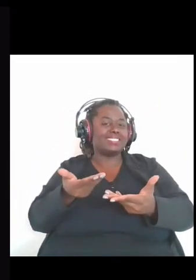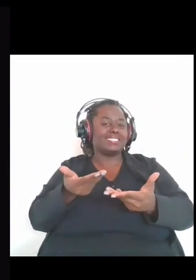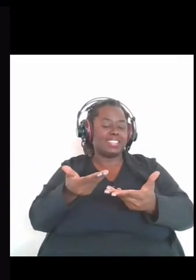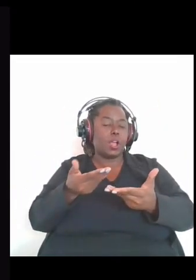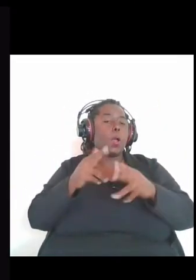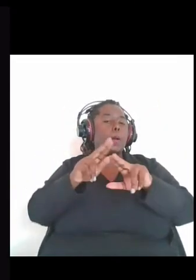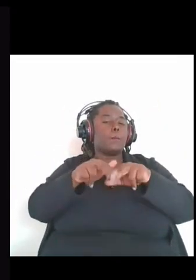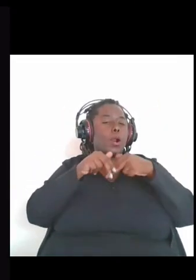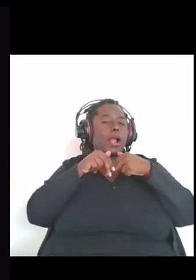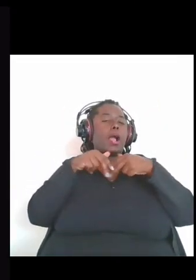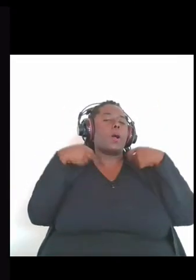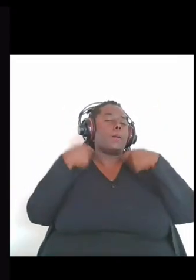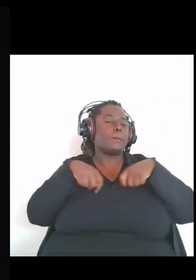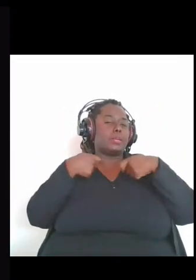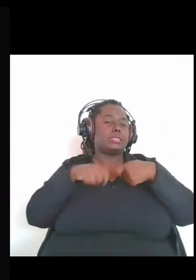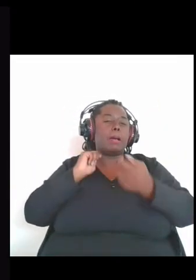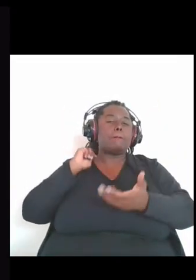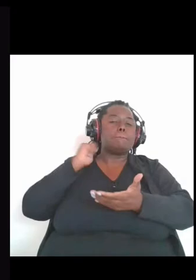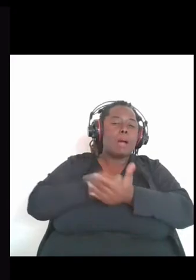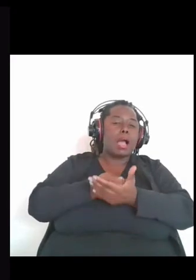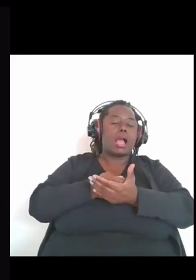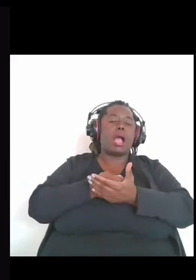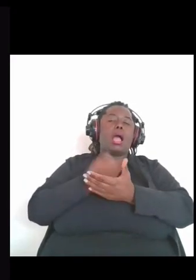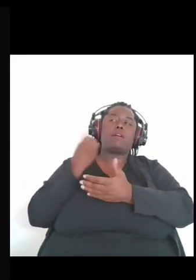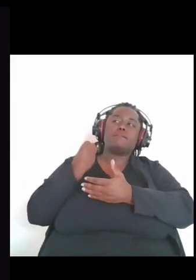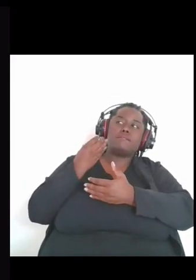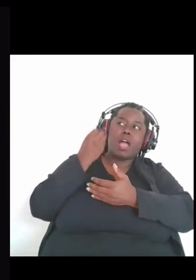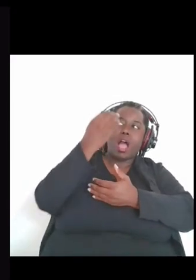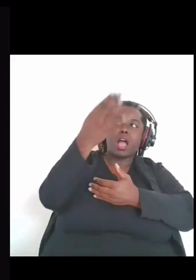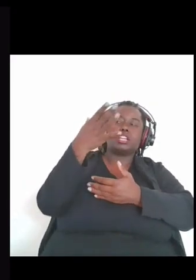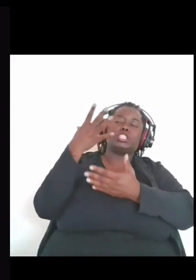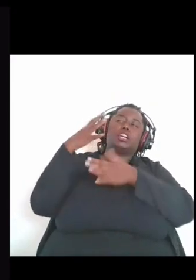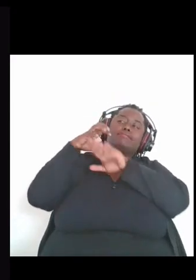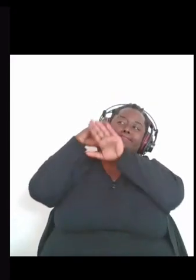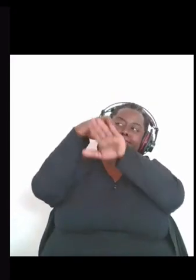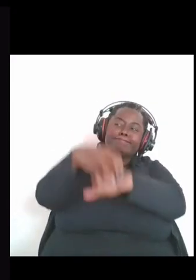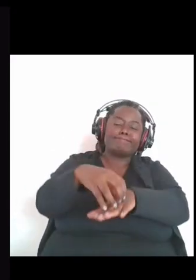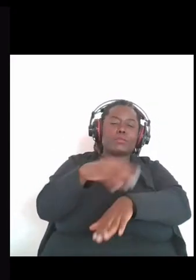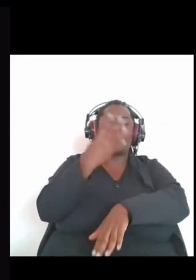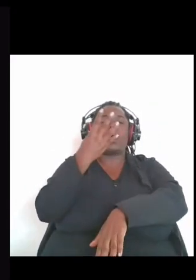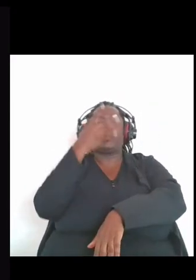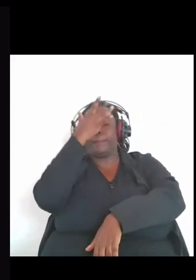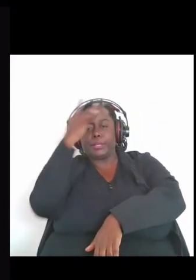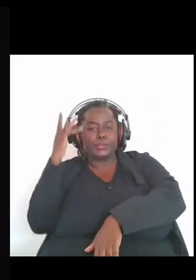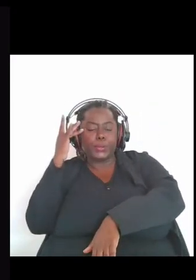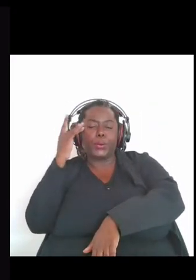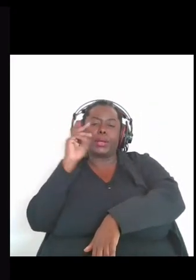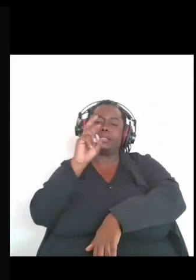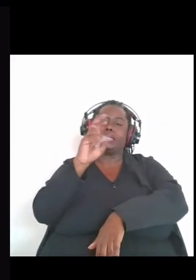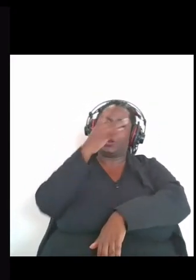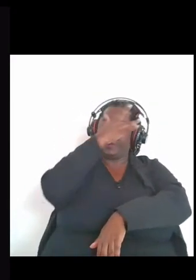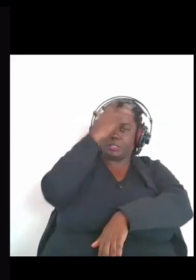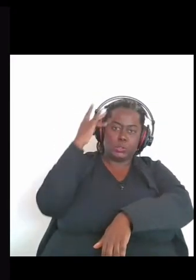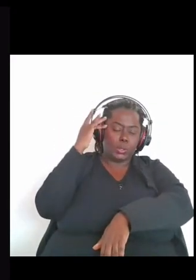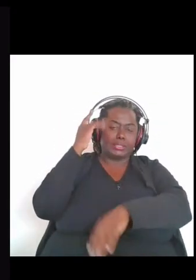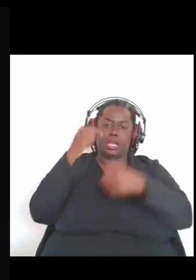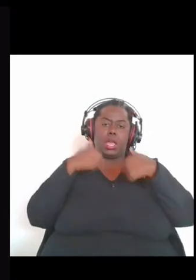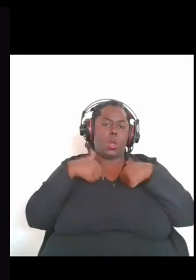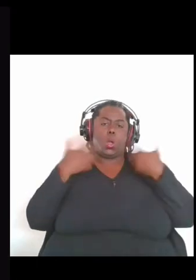would never want to go to some place without my transgender friends the project is theirs as much as it's everybody's